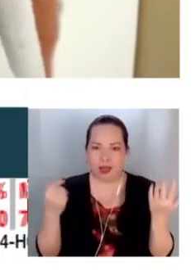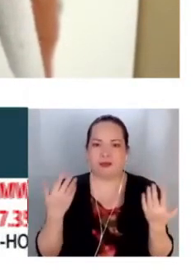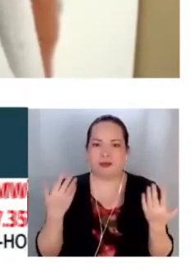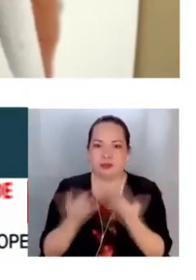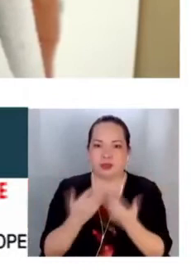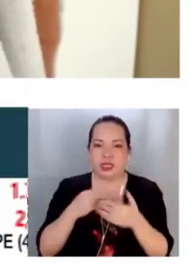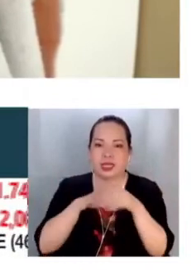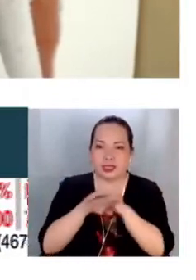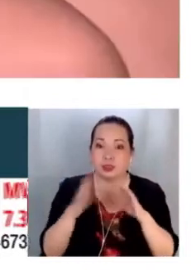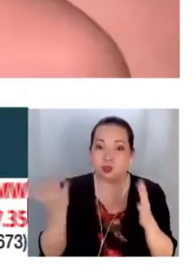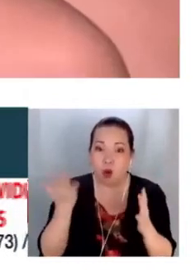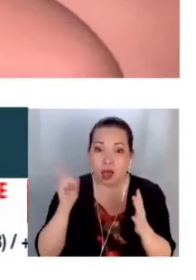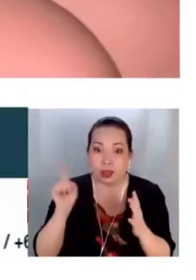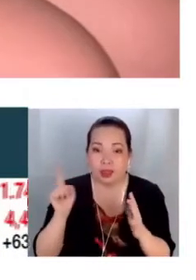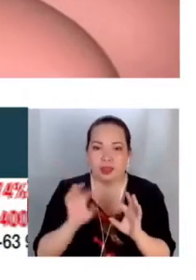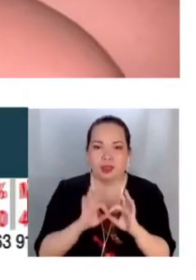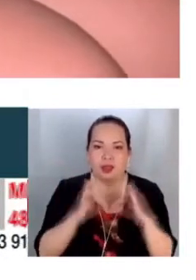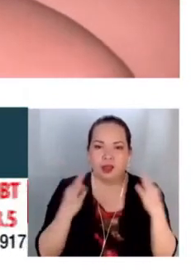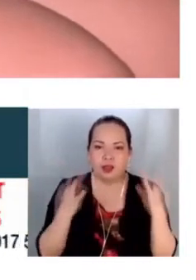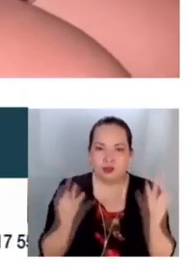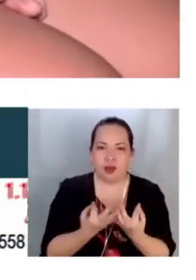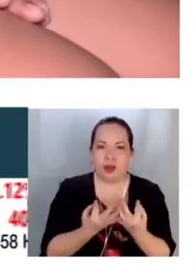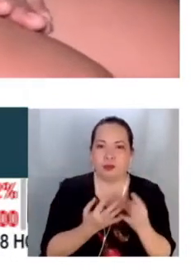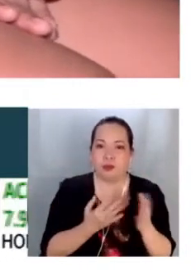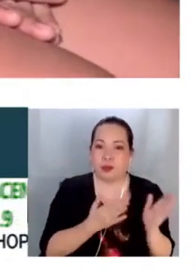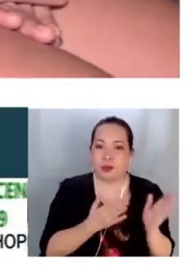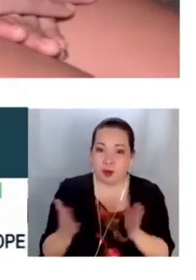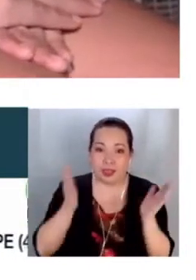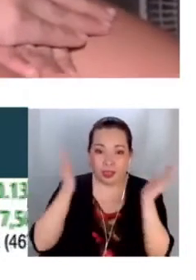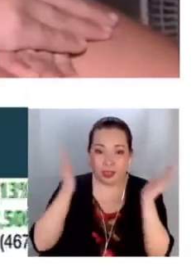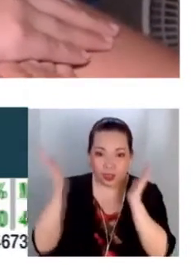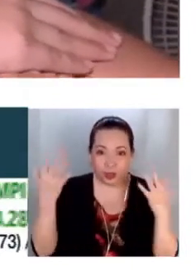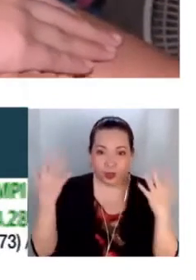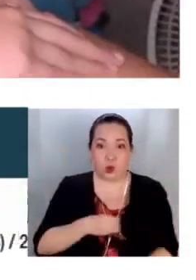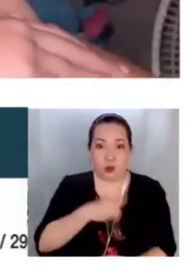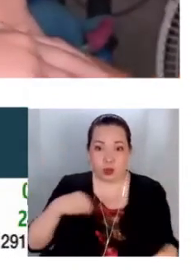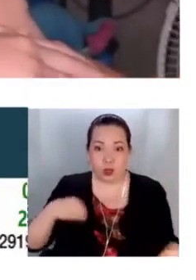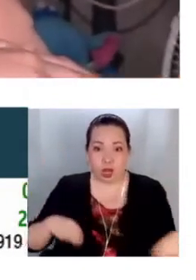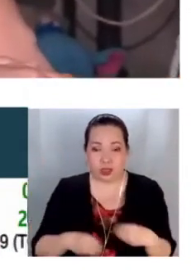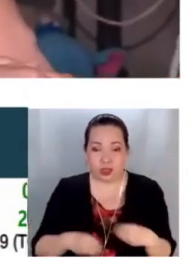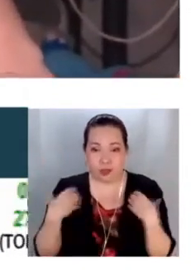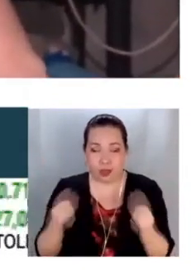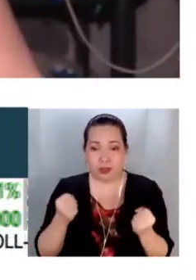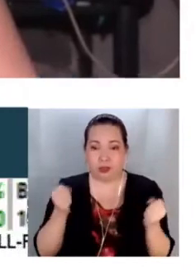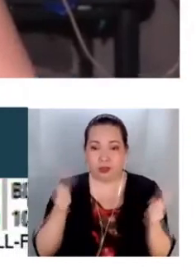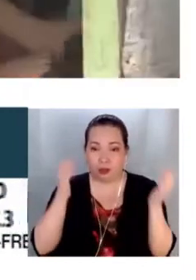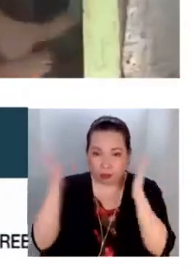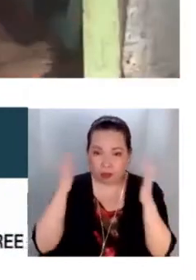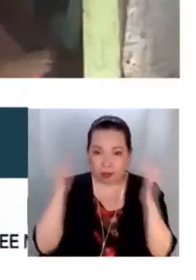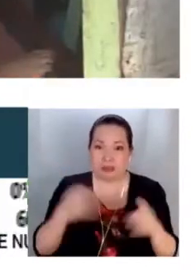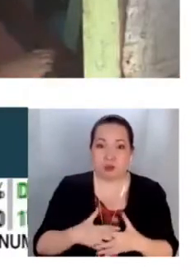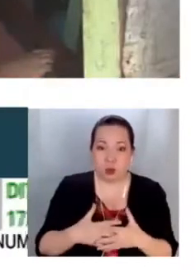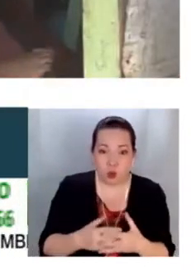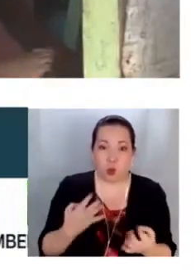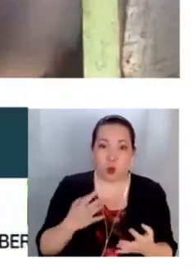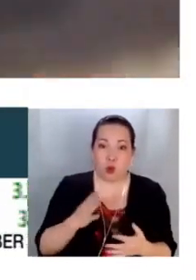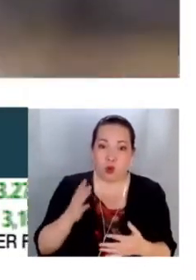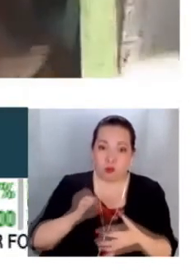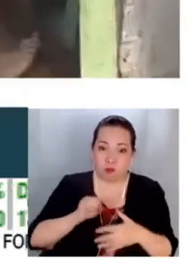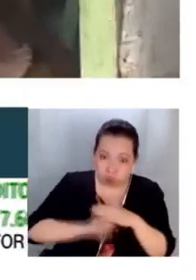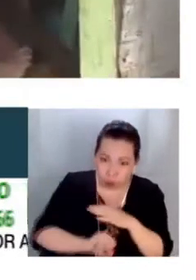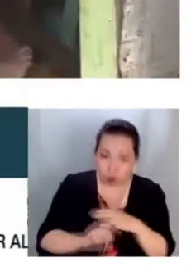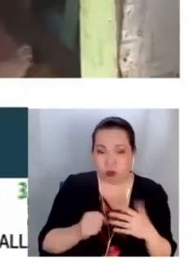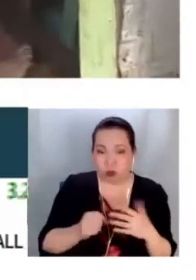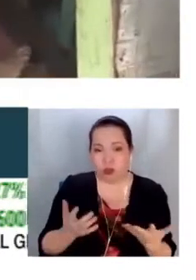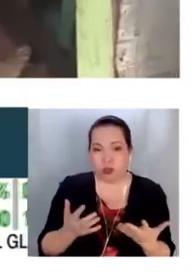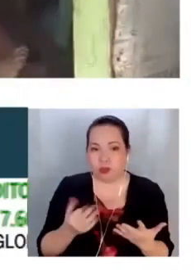family planning and reproductive health services. If they are pregnant, they have children, or in